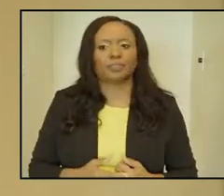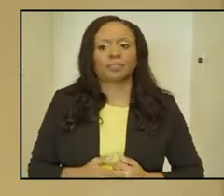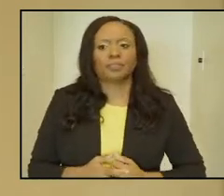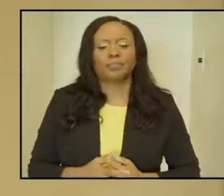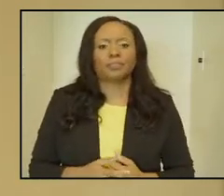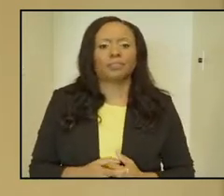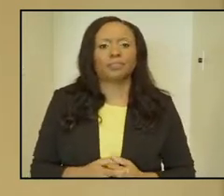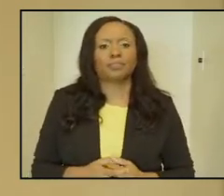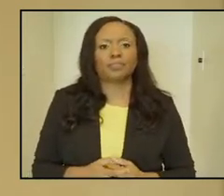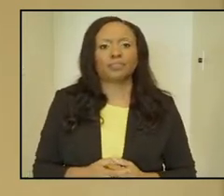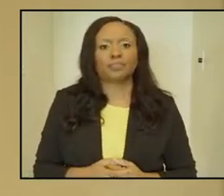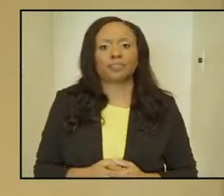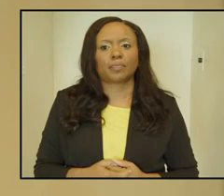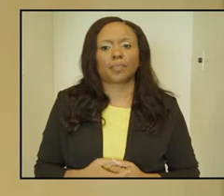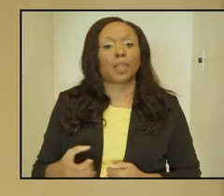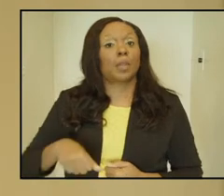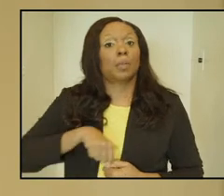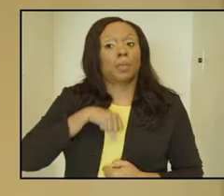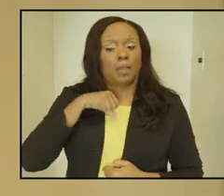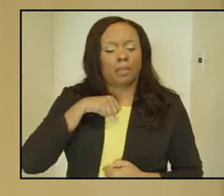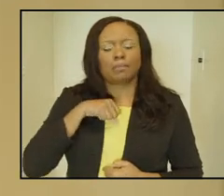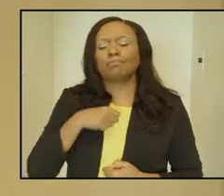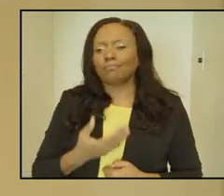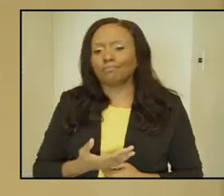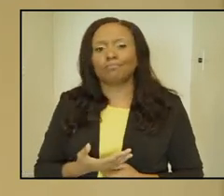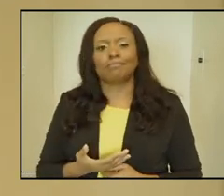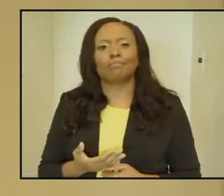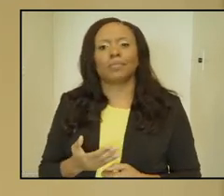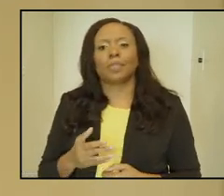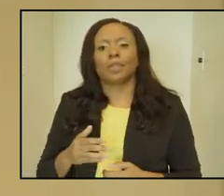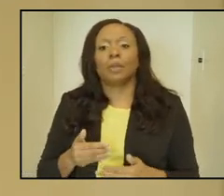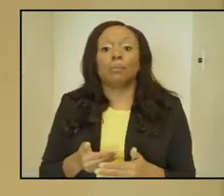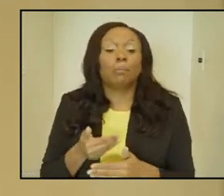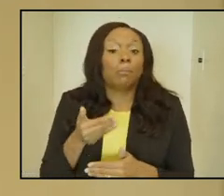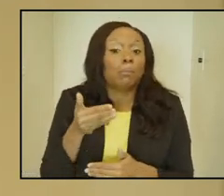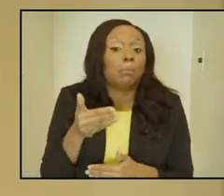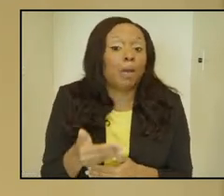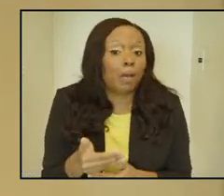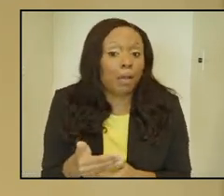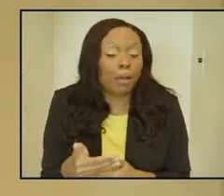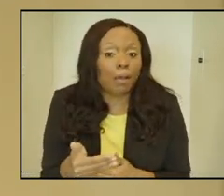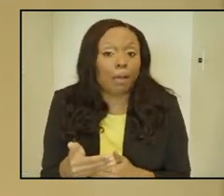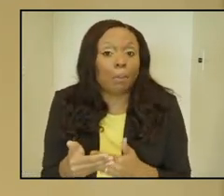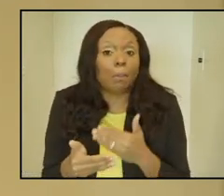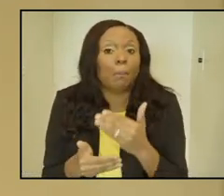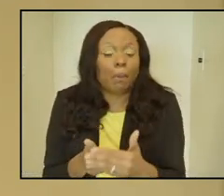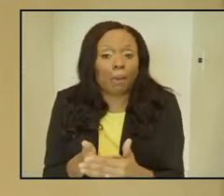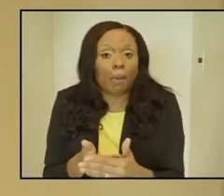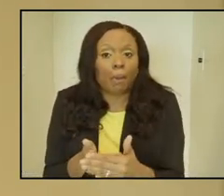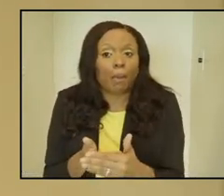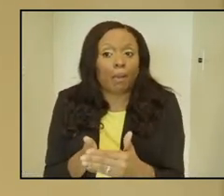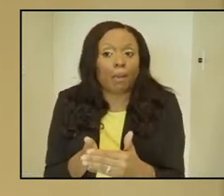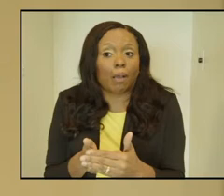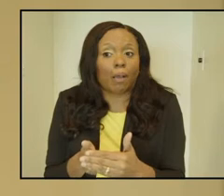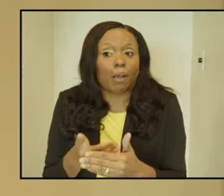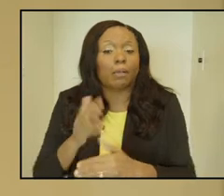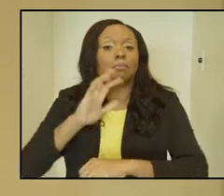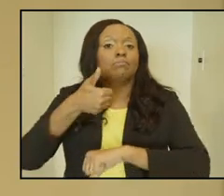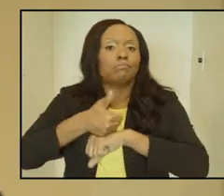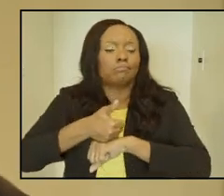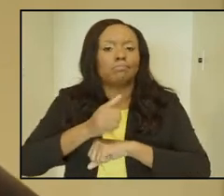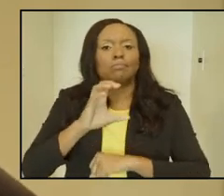that we are one step closer to realizing this goal with the launch of phase one of the CAIPO Digital Corporate